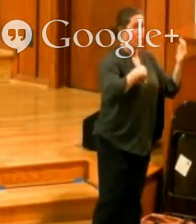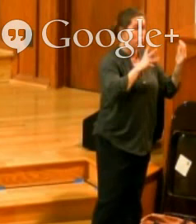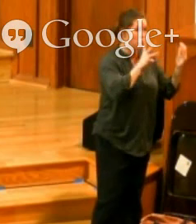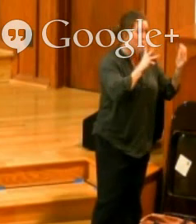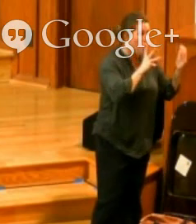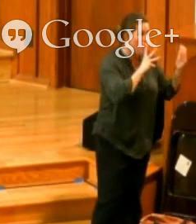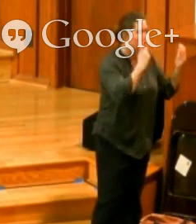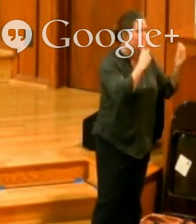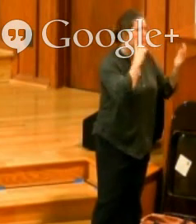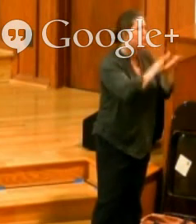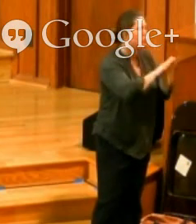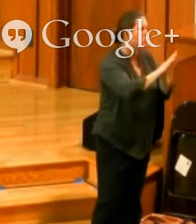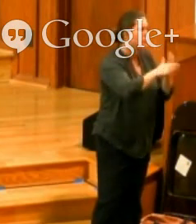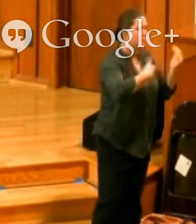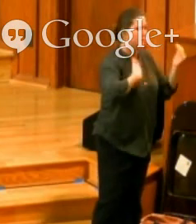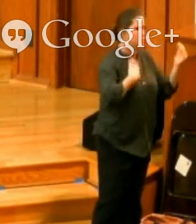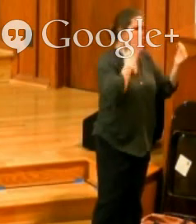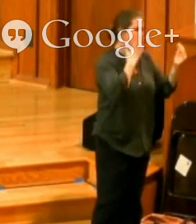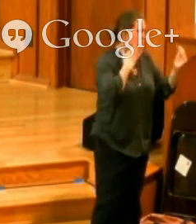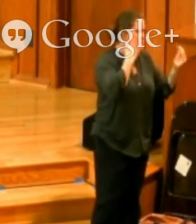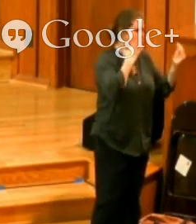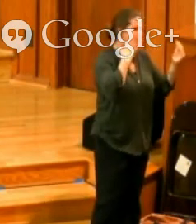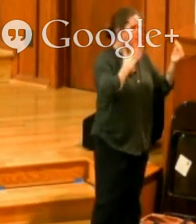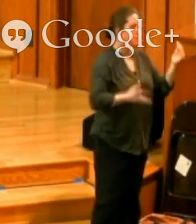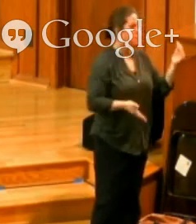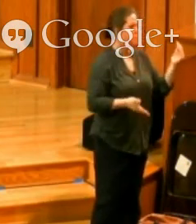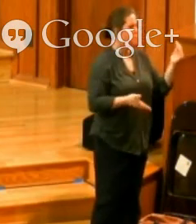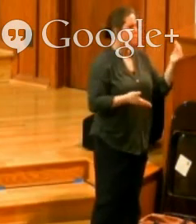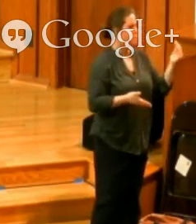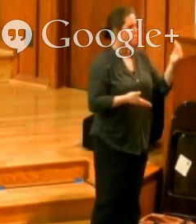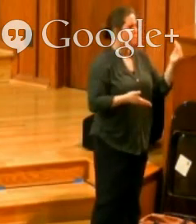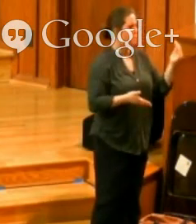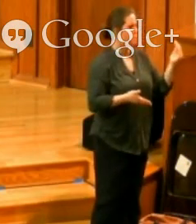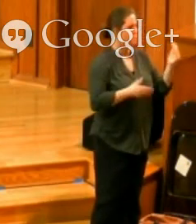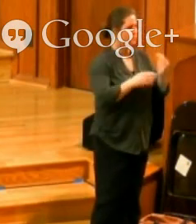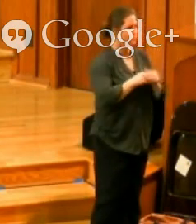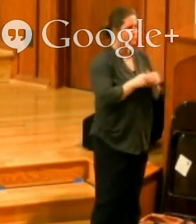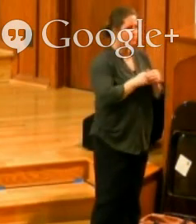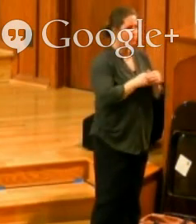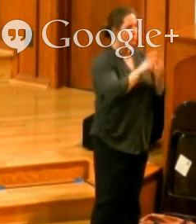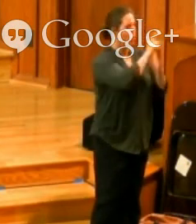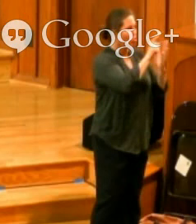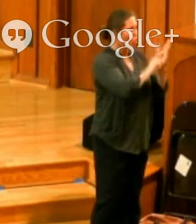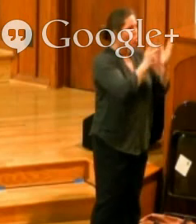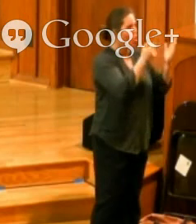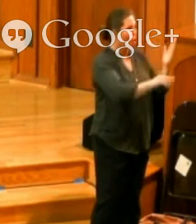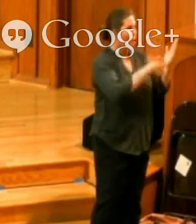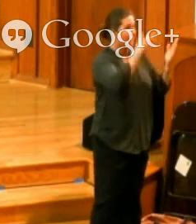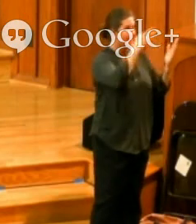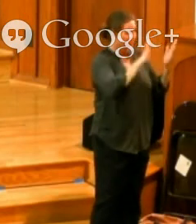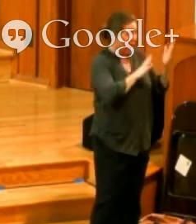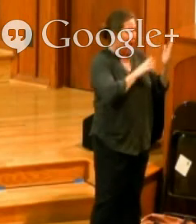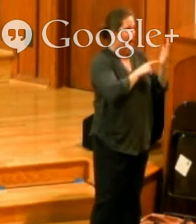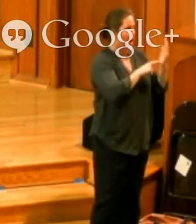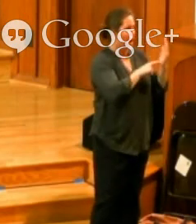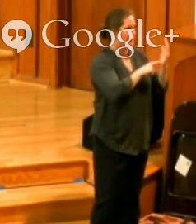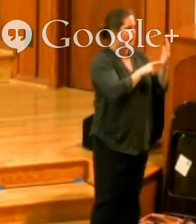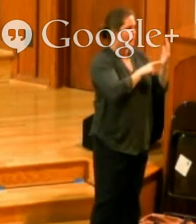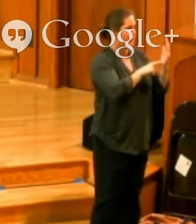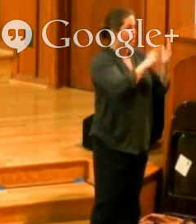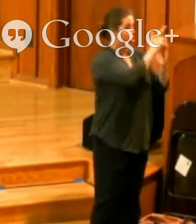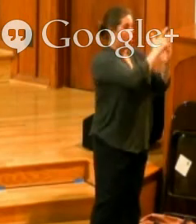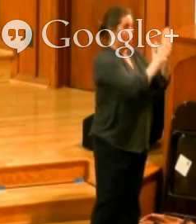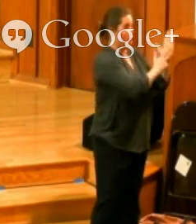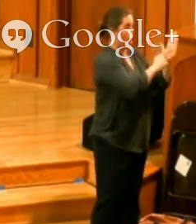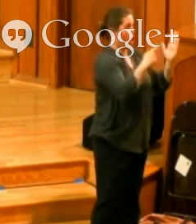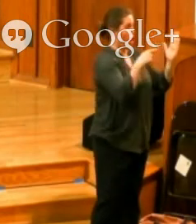to cleanse me of what I have on my face. The law of God points you to Jesus so